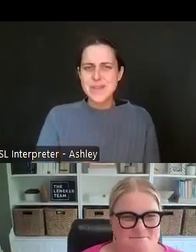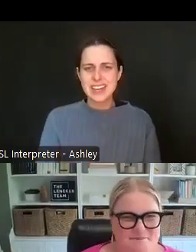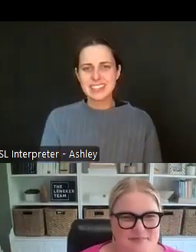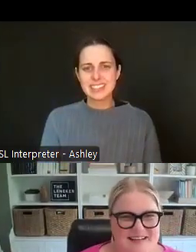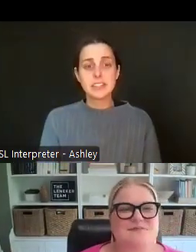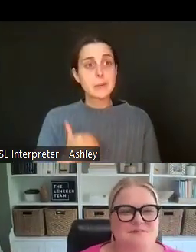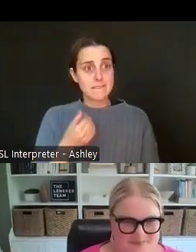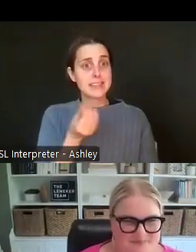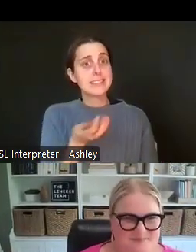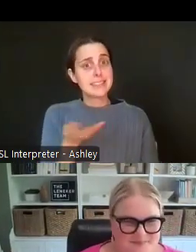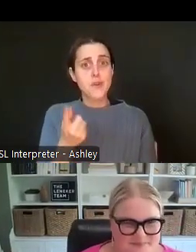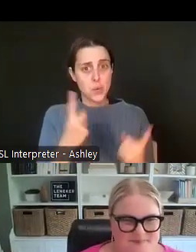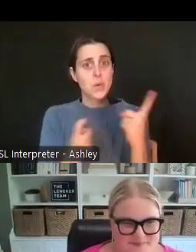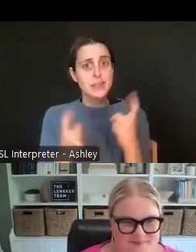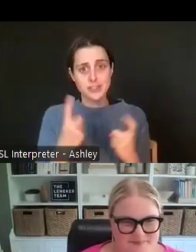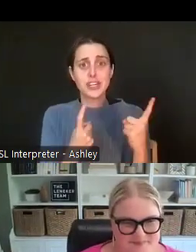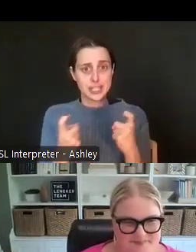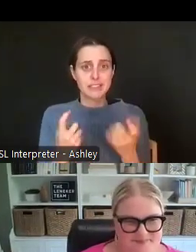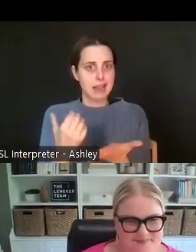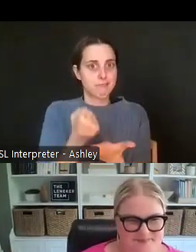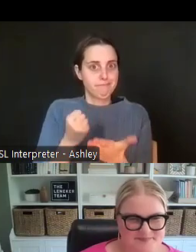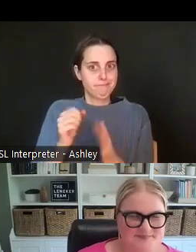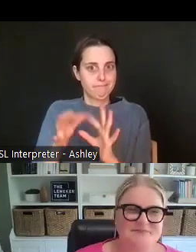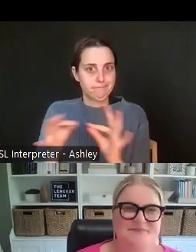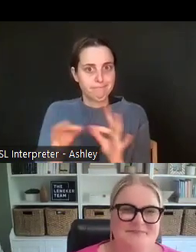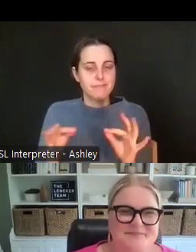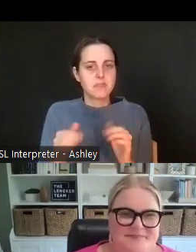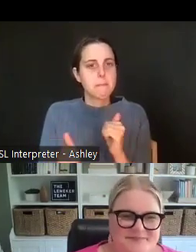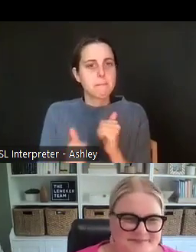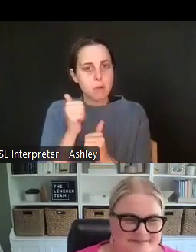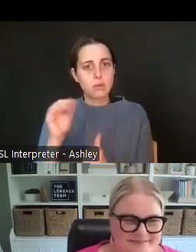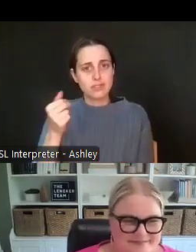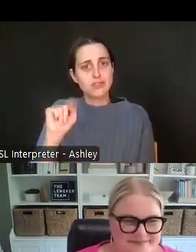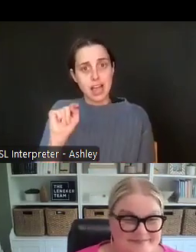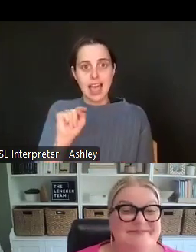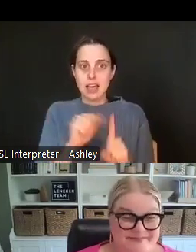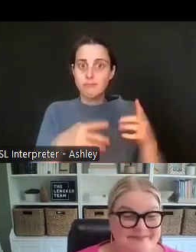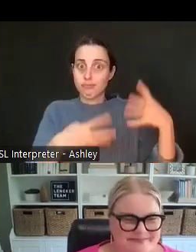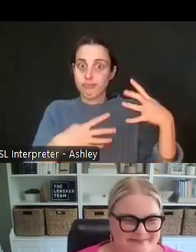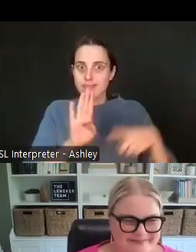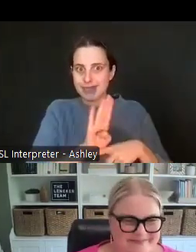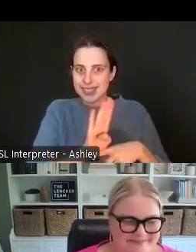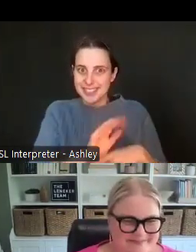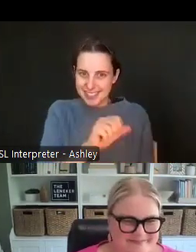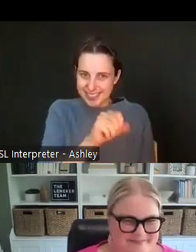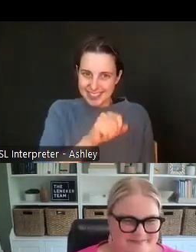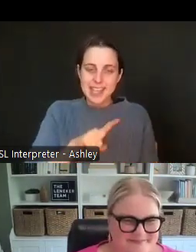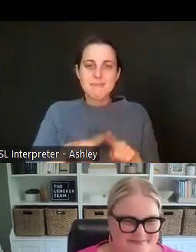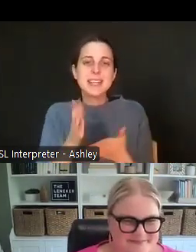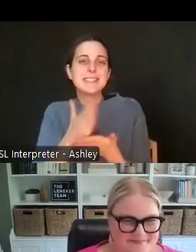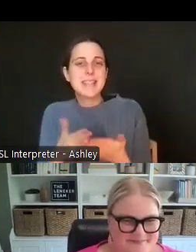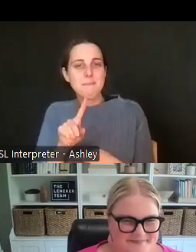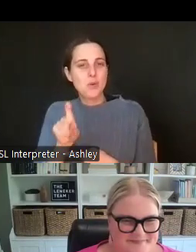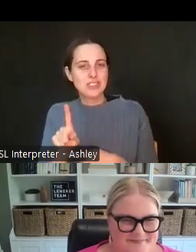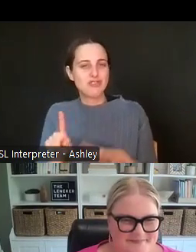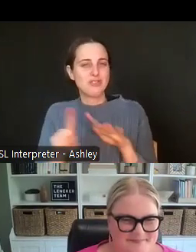couple questions. I think most of that conversation in the chat was really what was going on, but we had just a couple. One